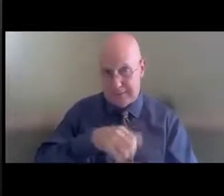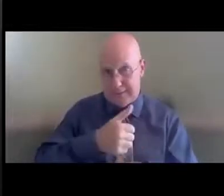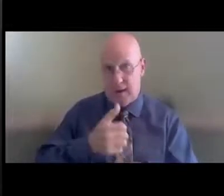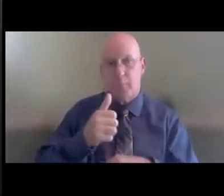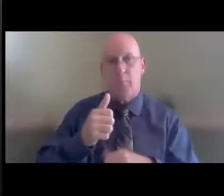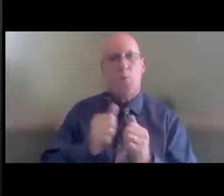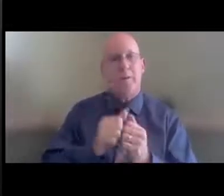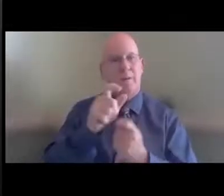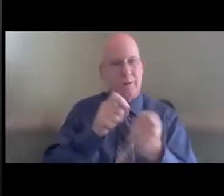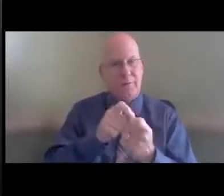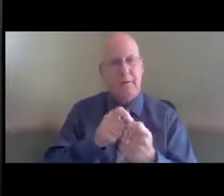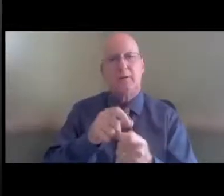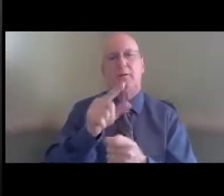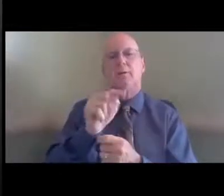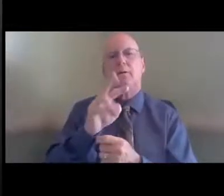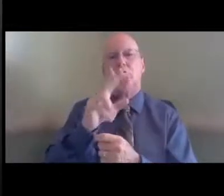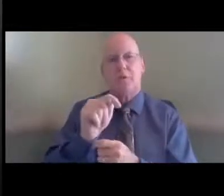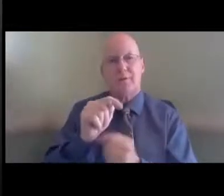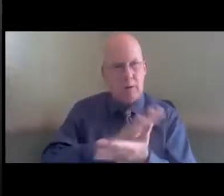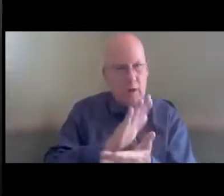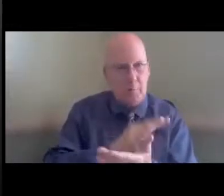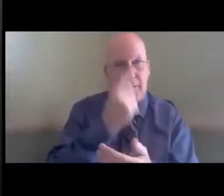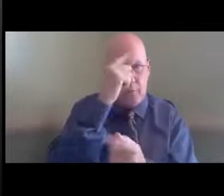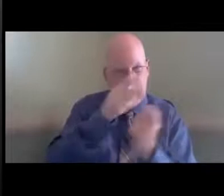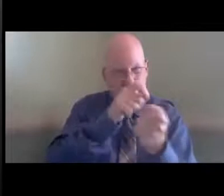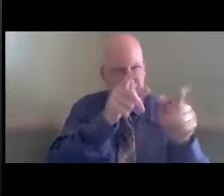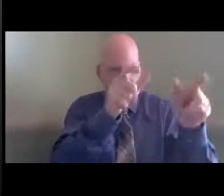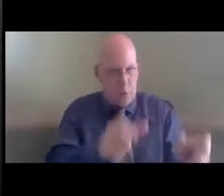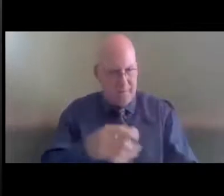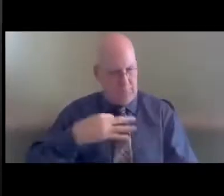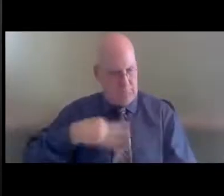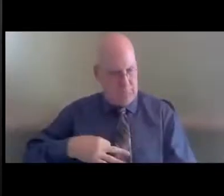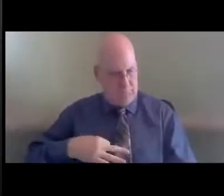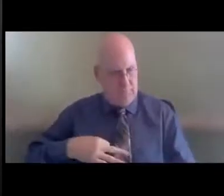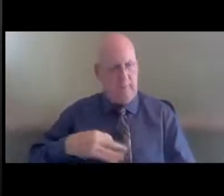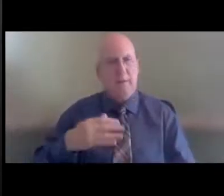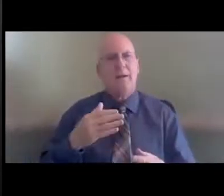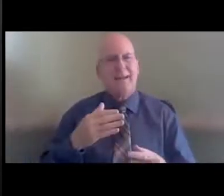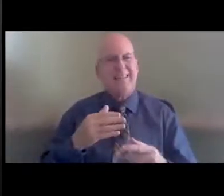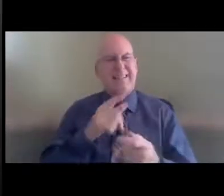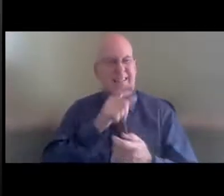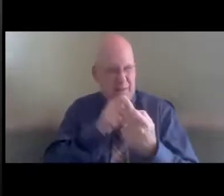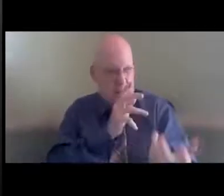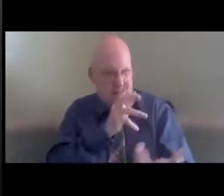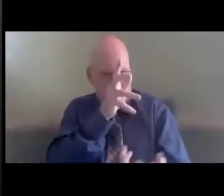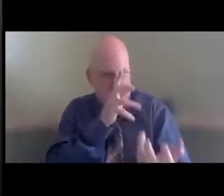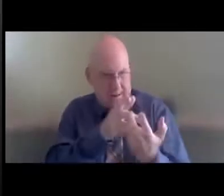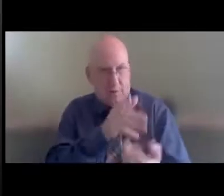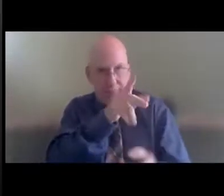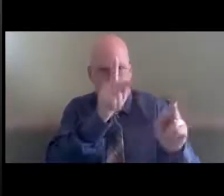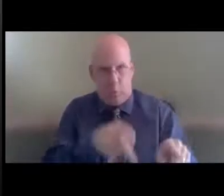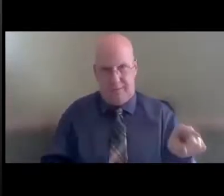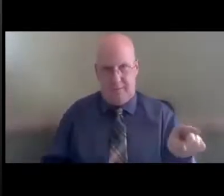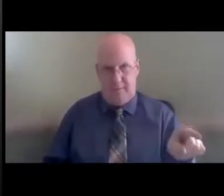trust document for a specific beneficiary, which means it's custom drafted for that beneficiary. It's